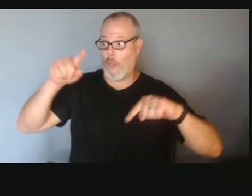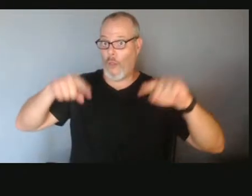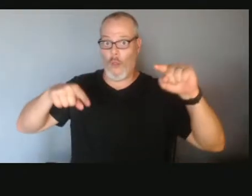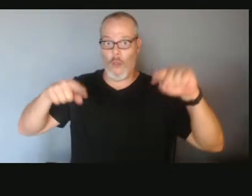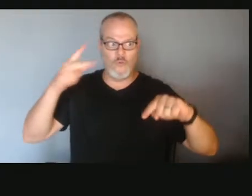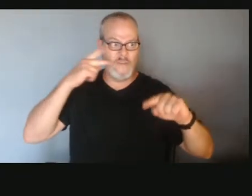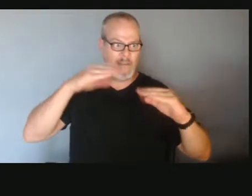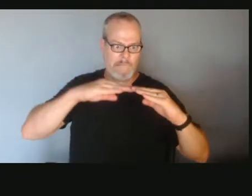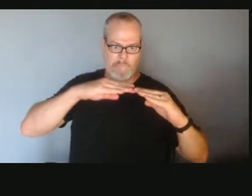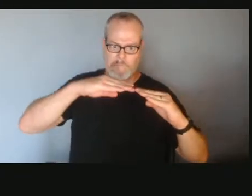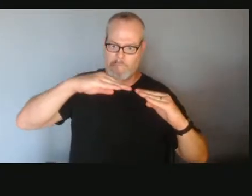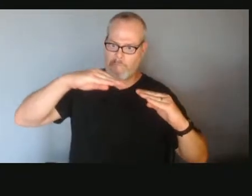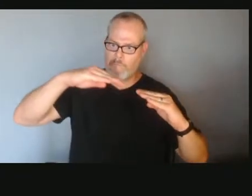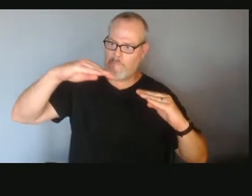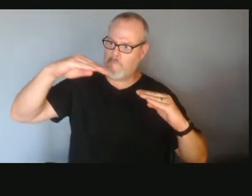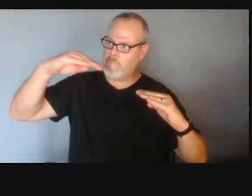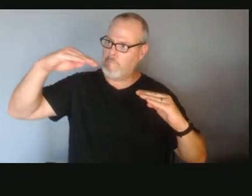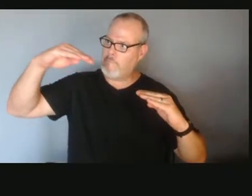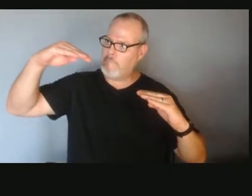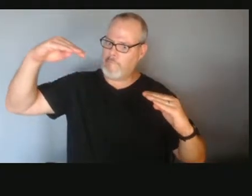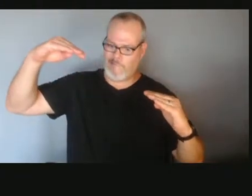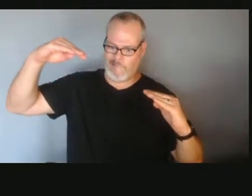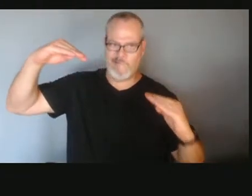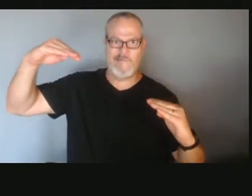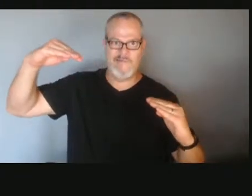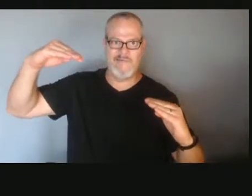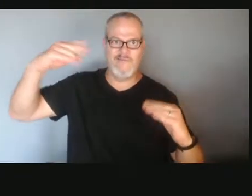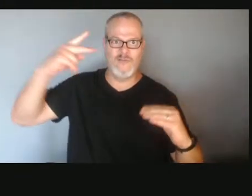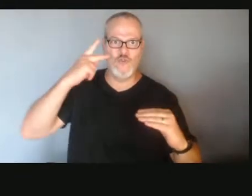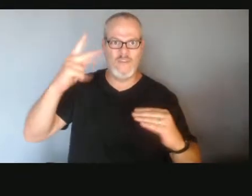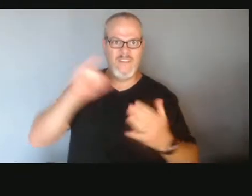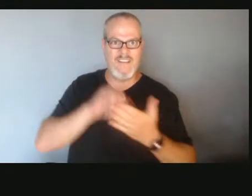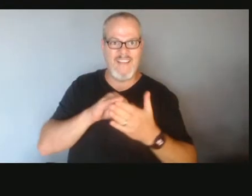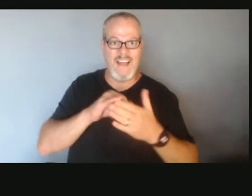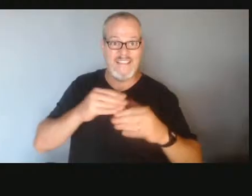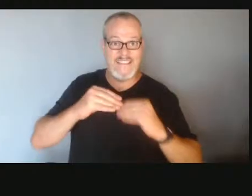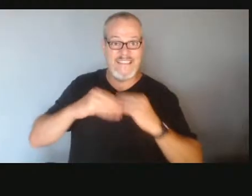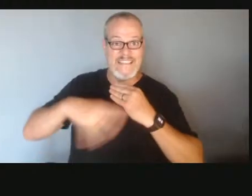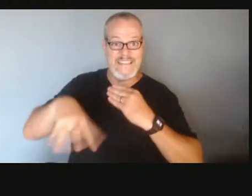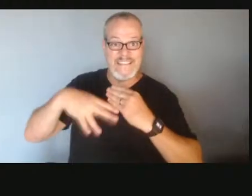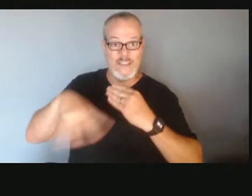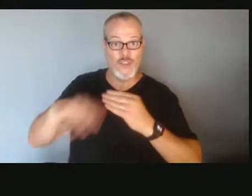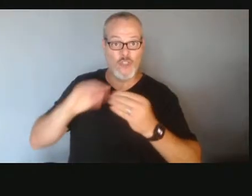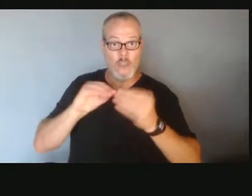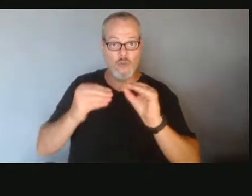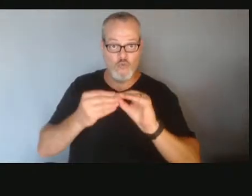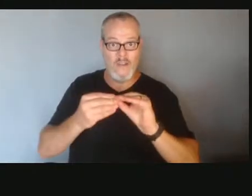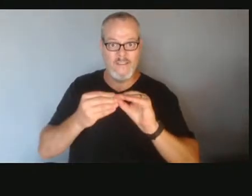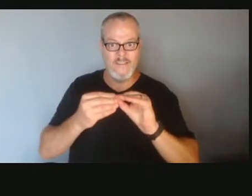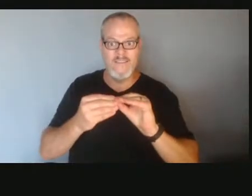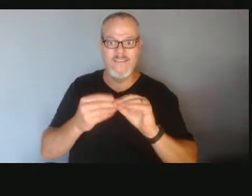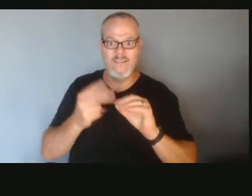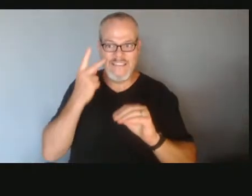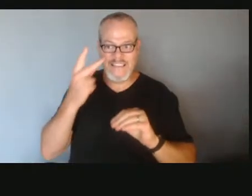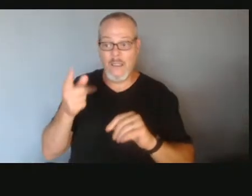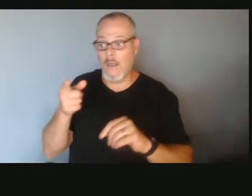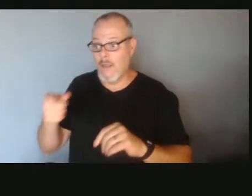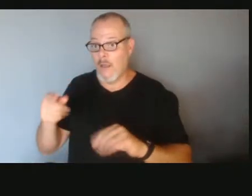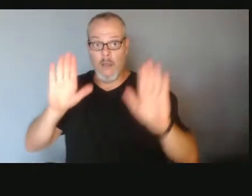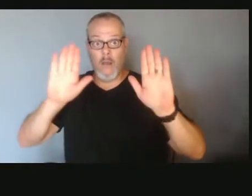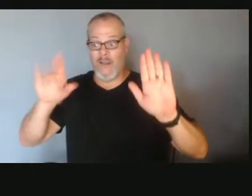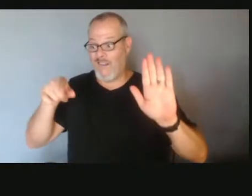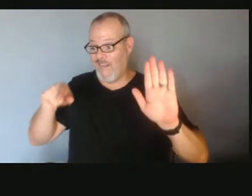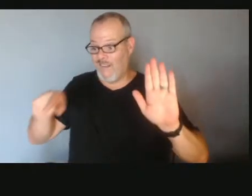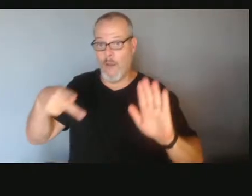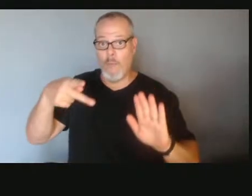discharge rate overall. That's the main pattern you see here, right? Which has been pretty different. At Pu'o'o, they saw more of a shotgun blast.